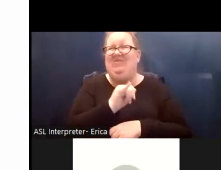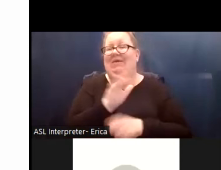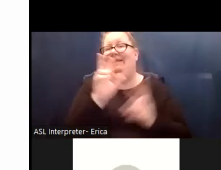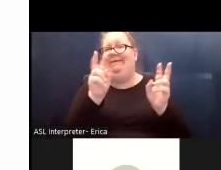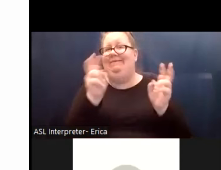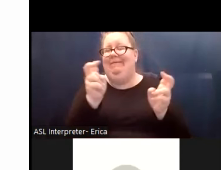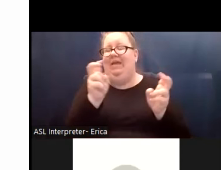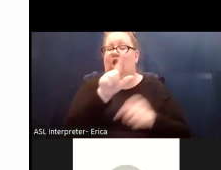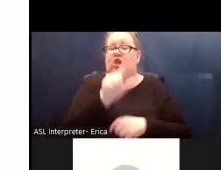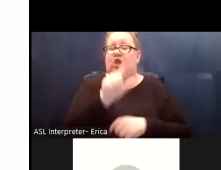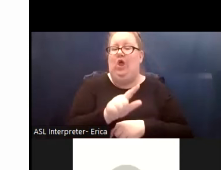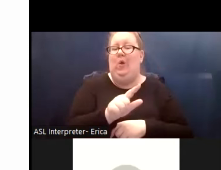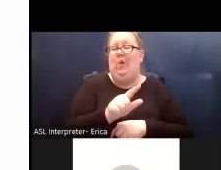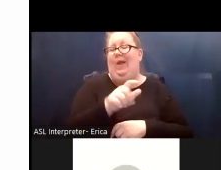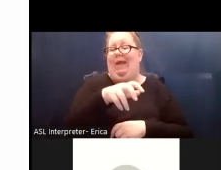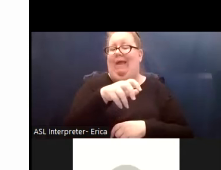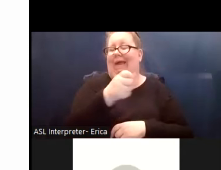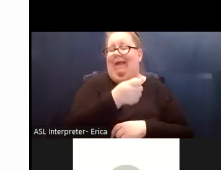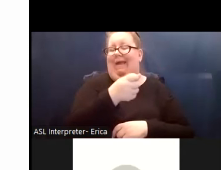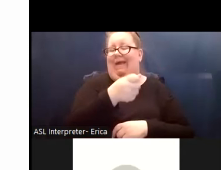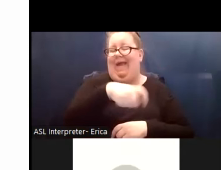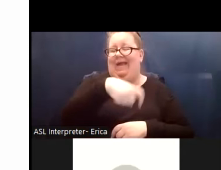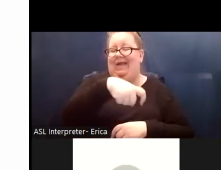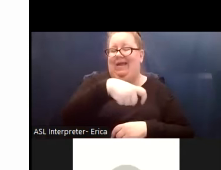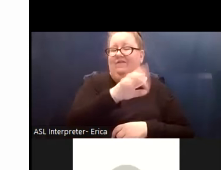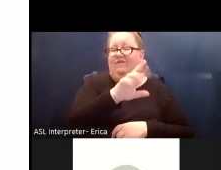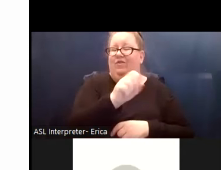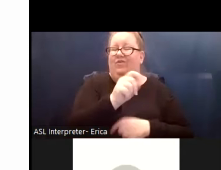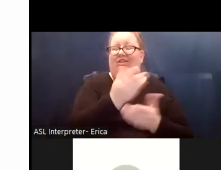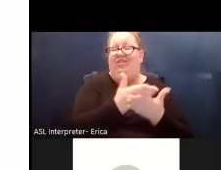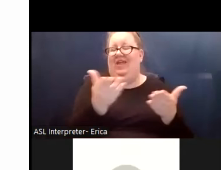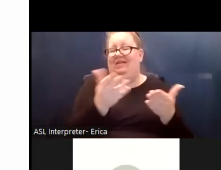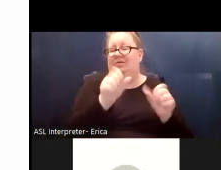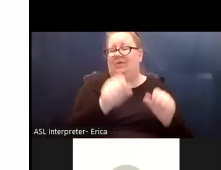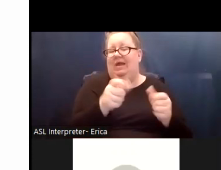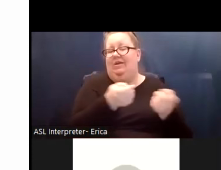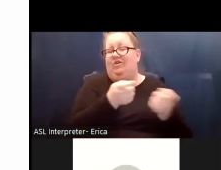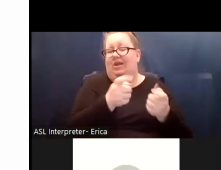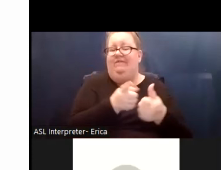the impervious surfaces, the ones we can address first, etc.